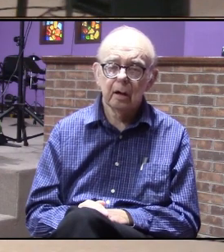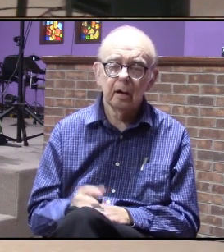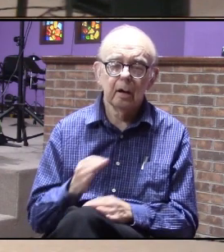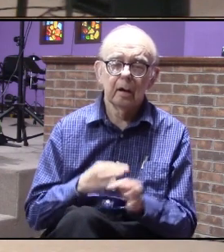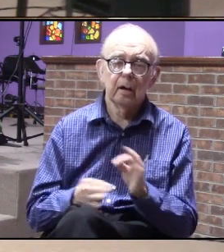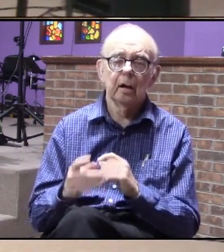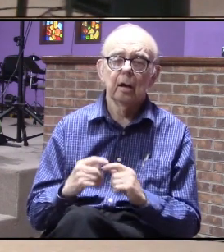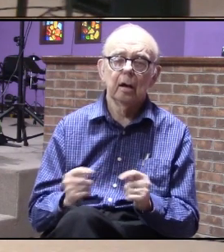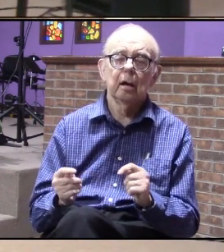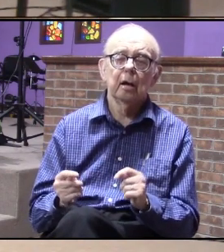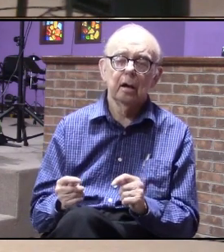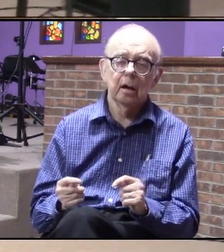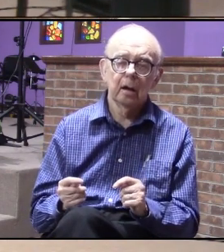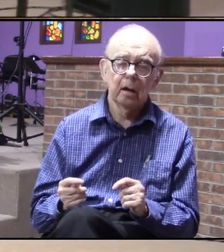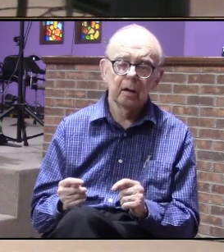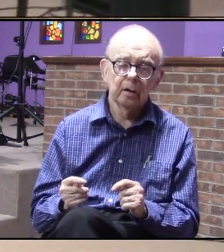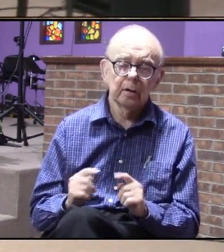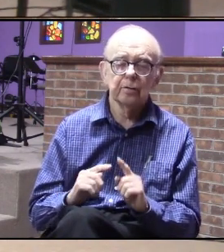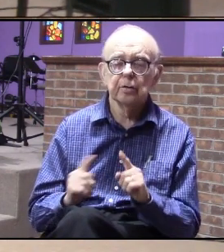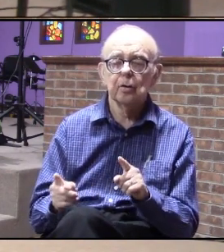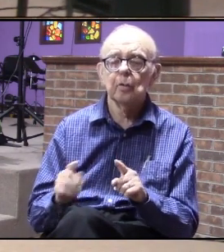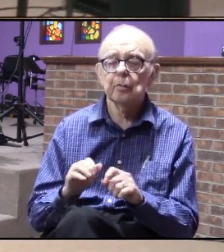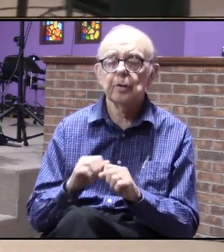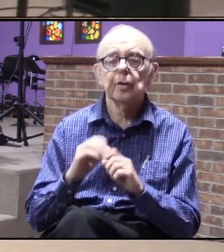instead of trying to wave with the culture.